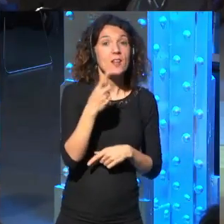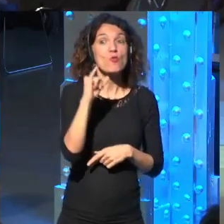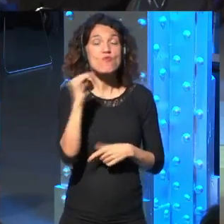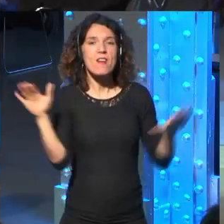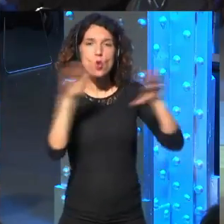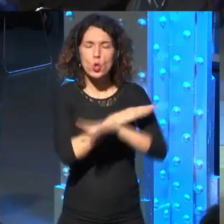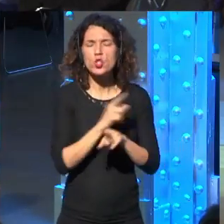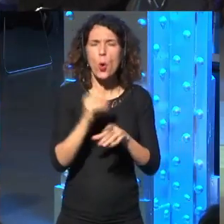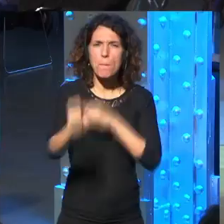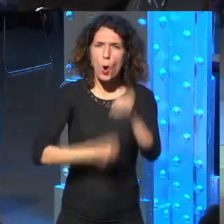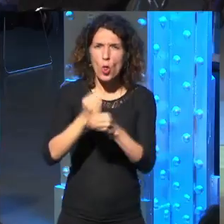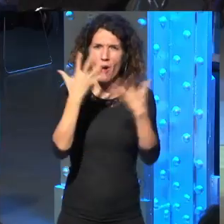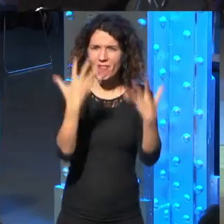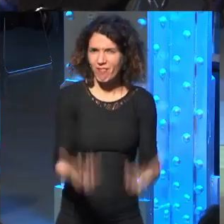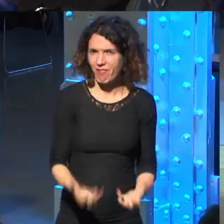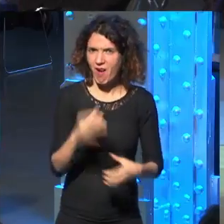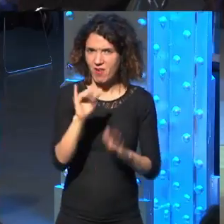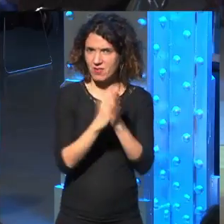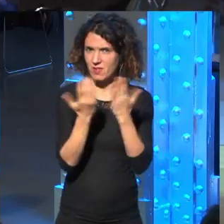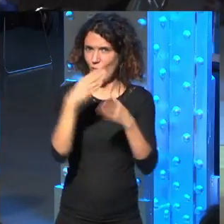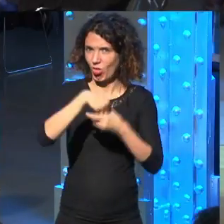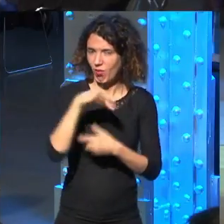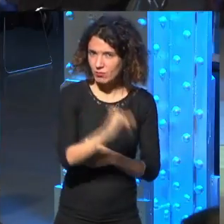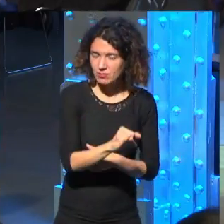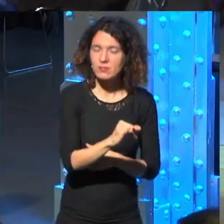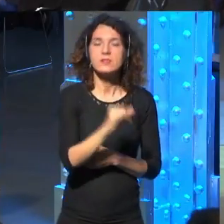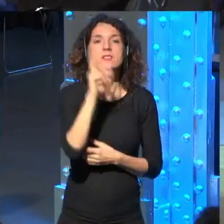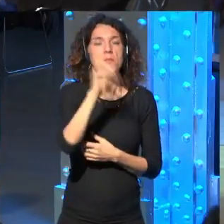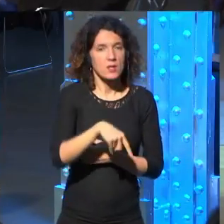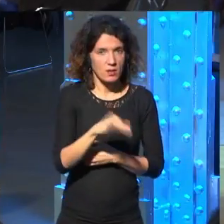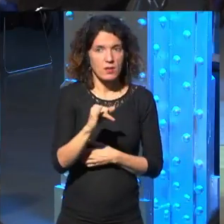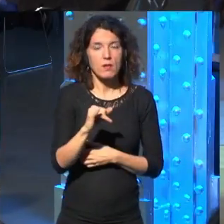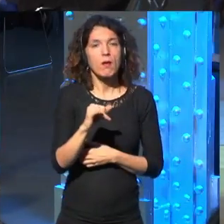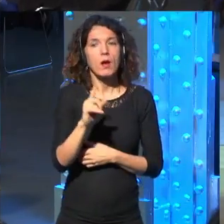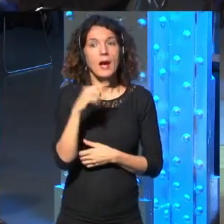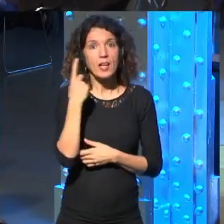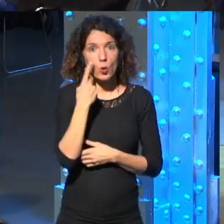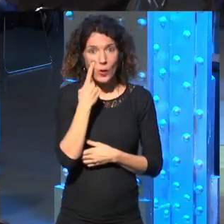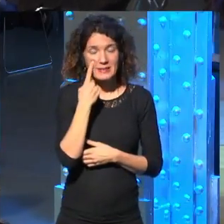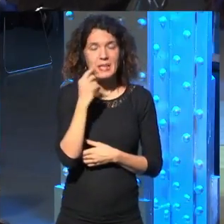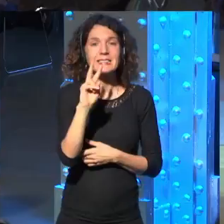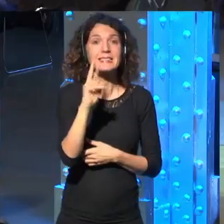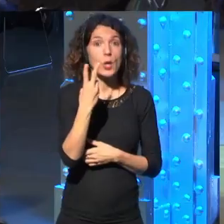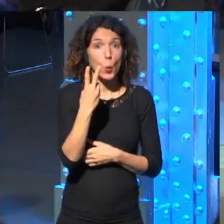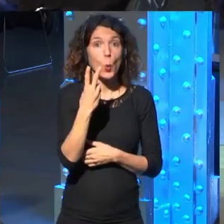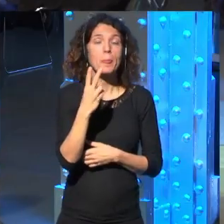you find there the second half of the metaphor.